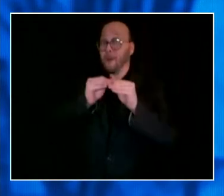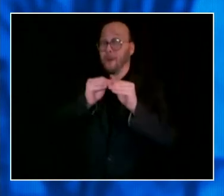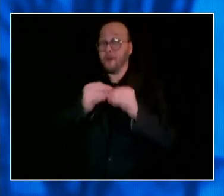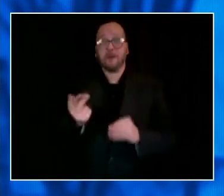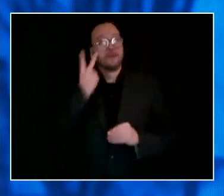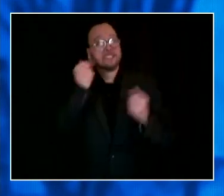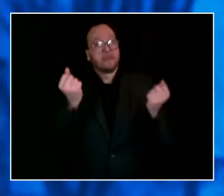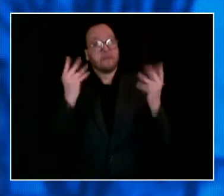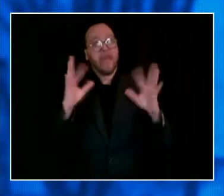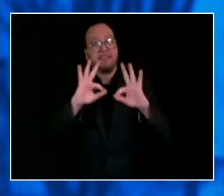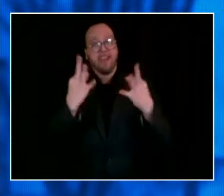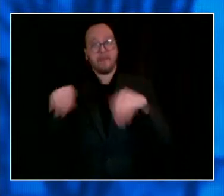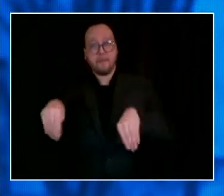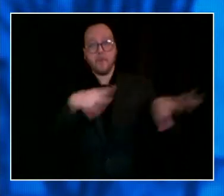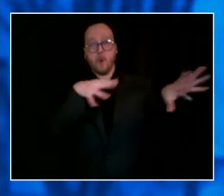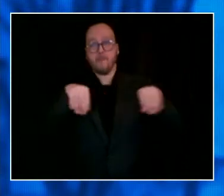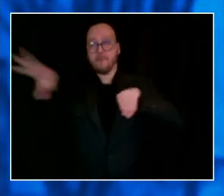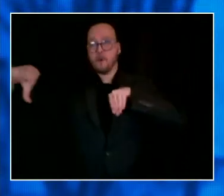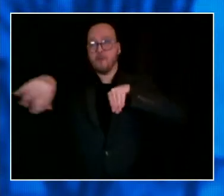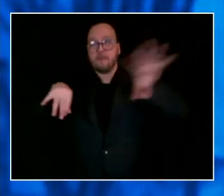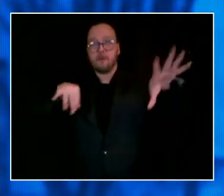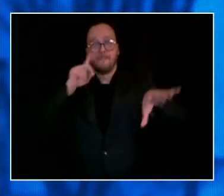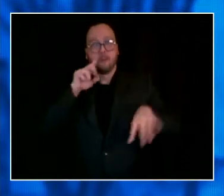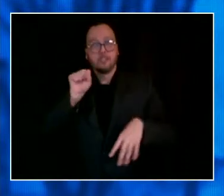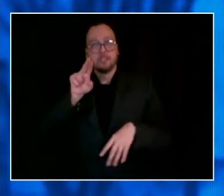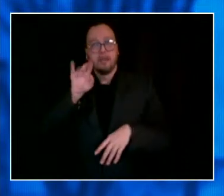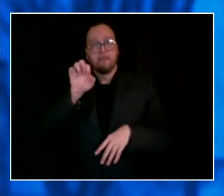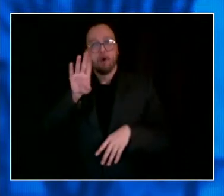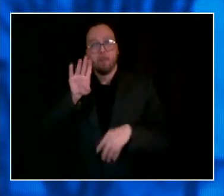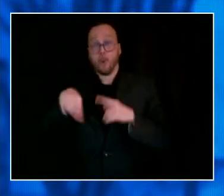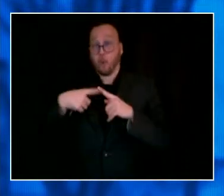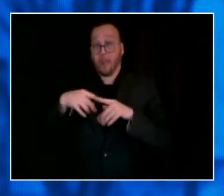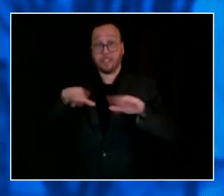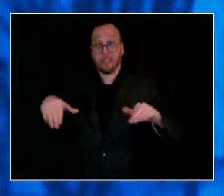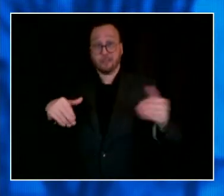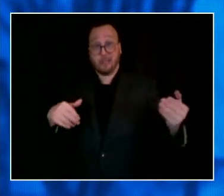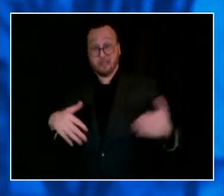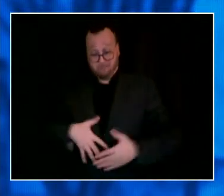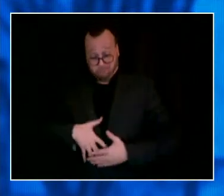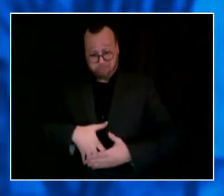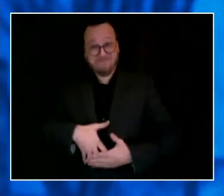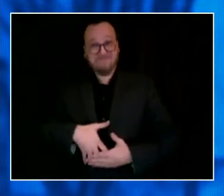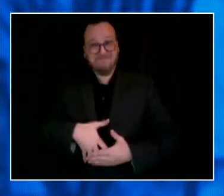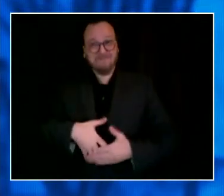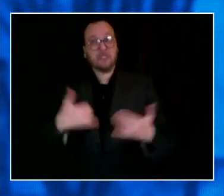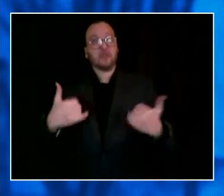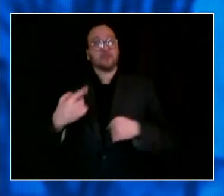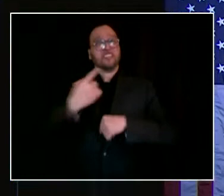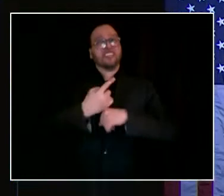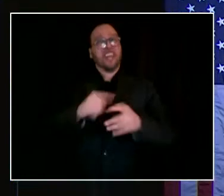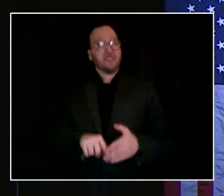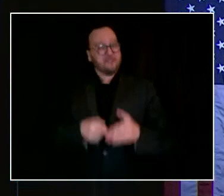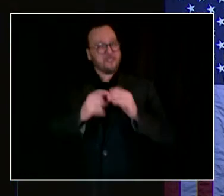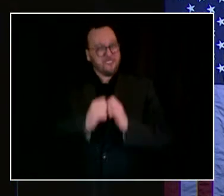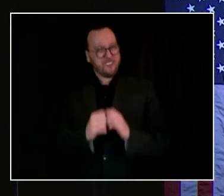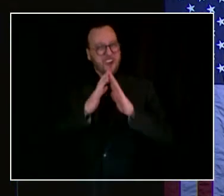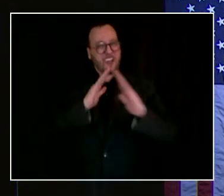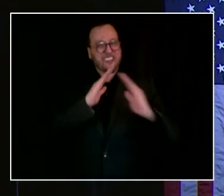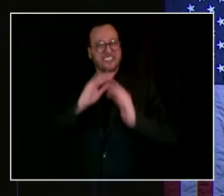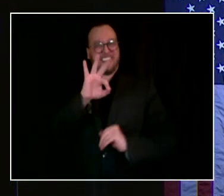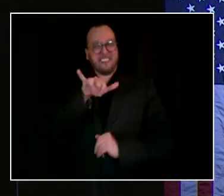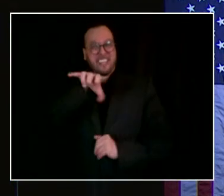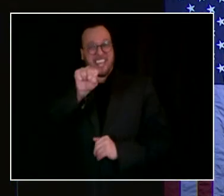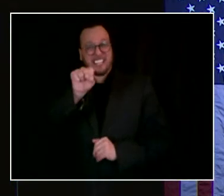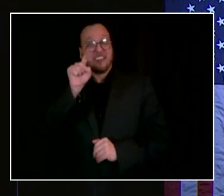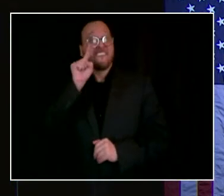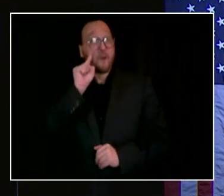the suburbs once children are on the way. So today, we are launching City of Yes for Families,